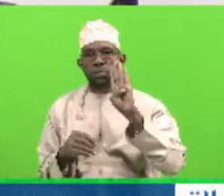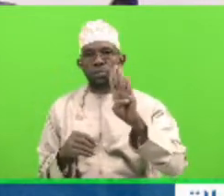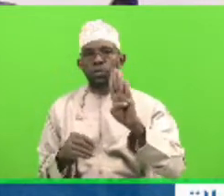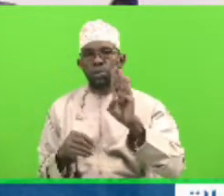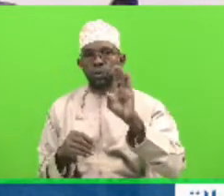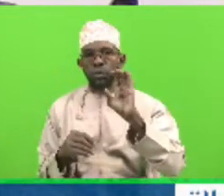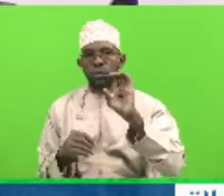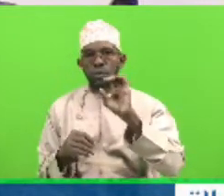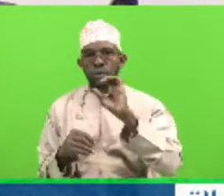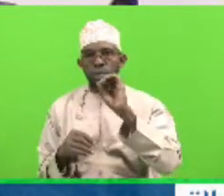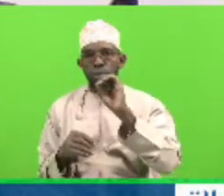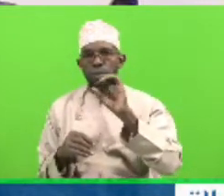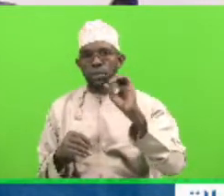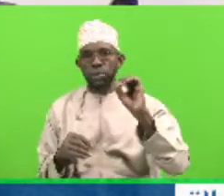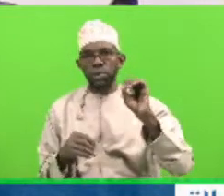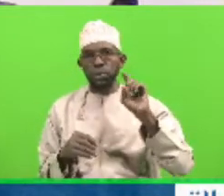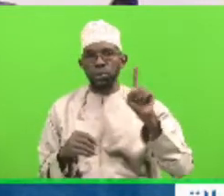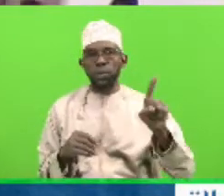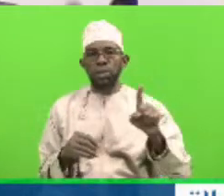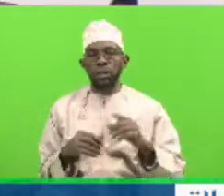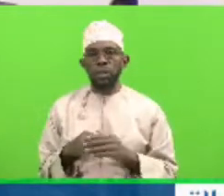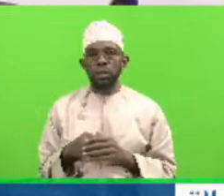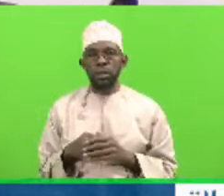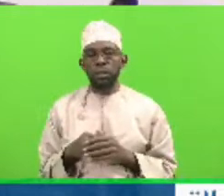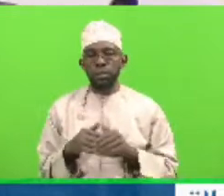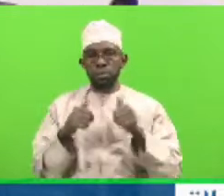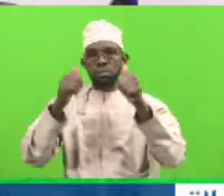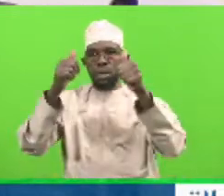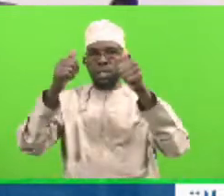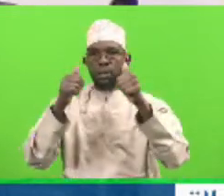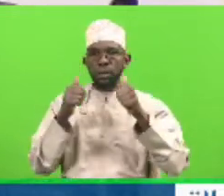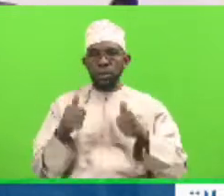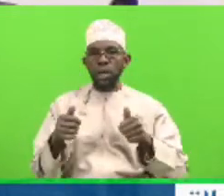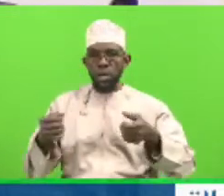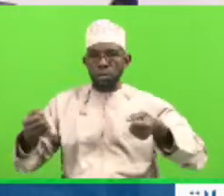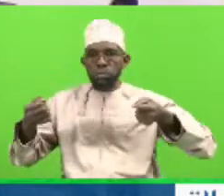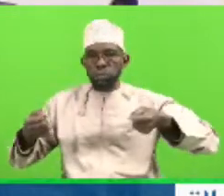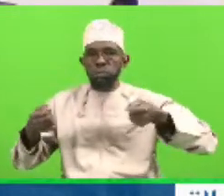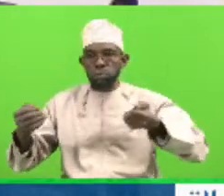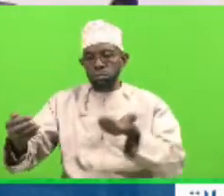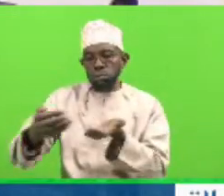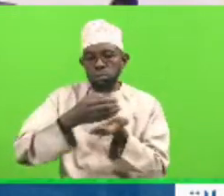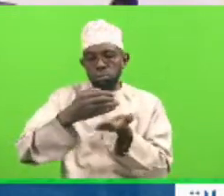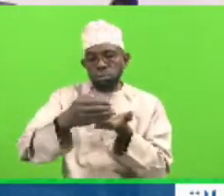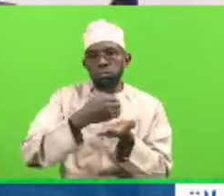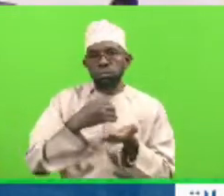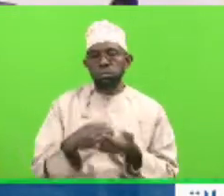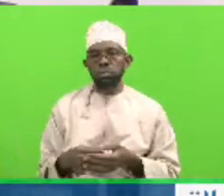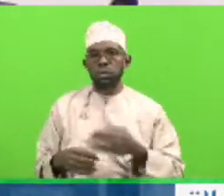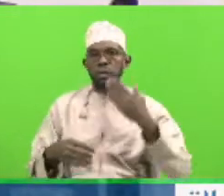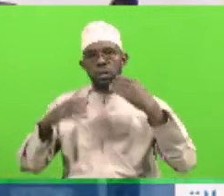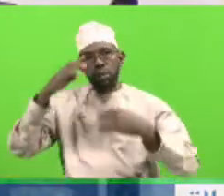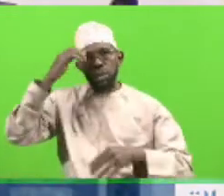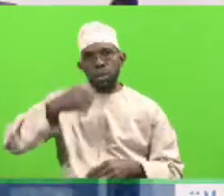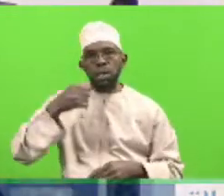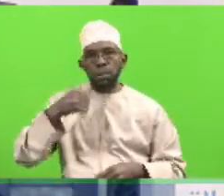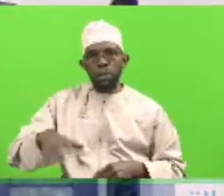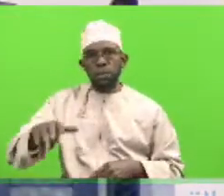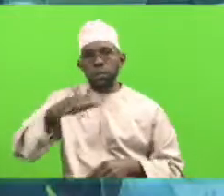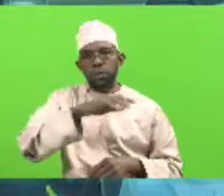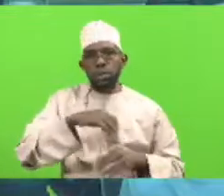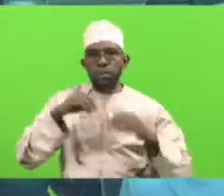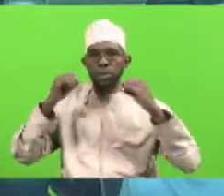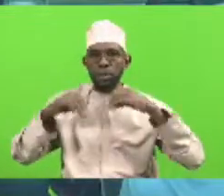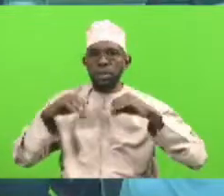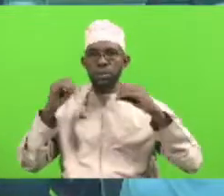010-820-418-4001. It's a long number, but the number is already pasted in all the collection boxes. Jazakumullah khair wa assalamu alaikum wa rahmatullahi wa